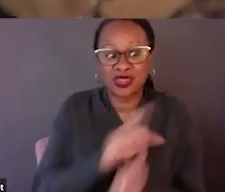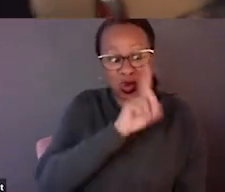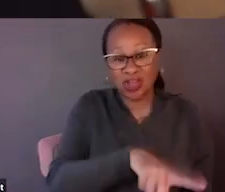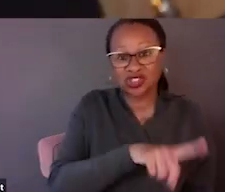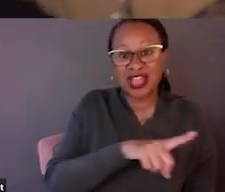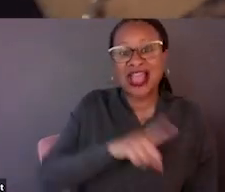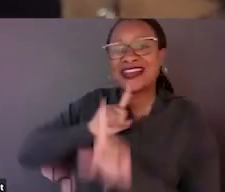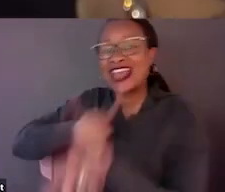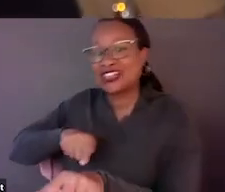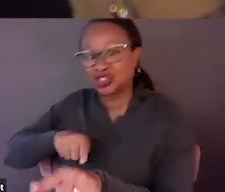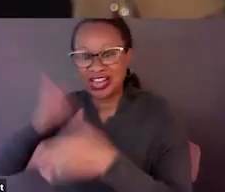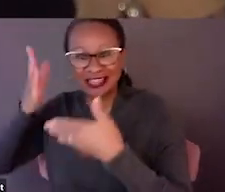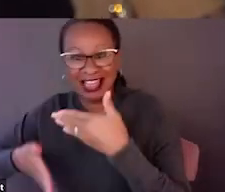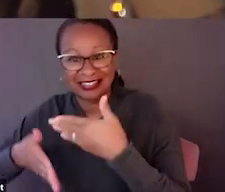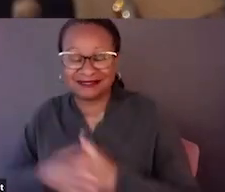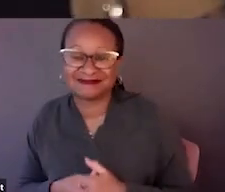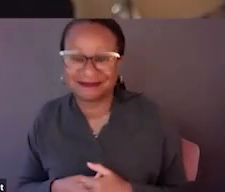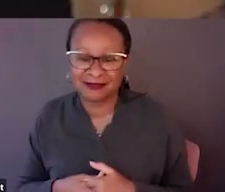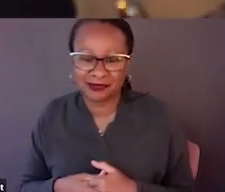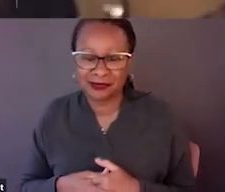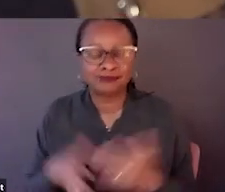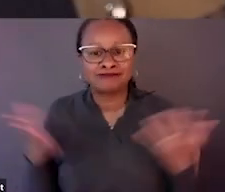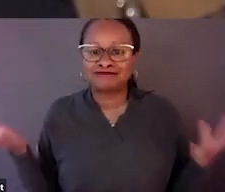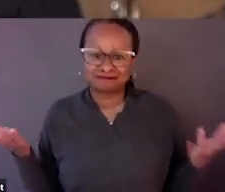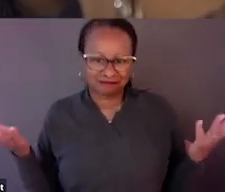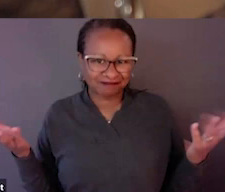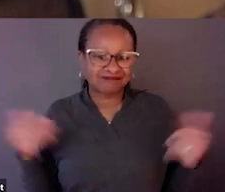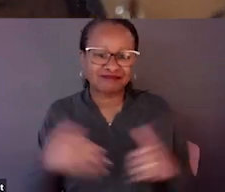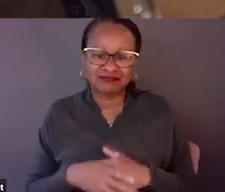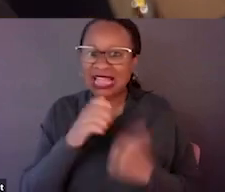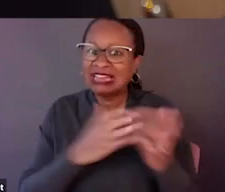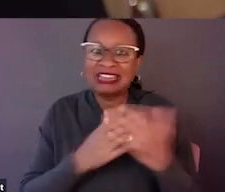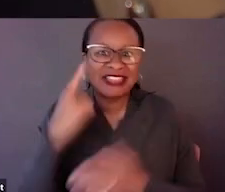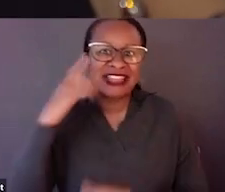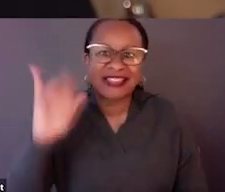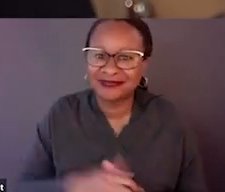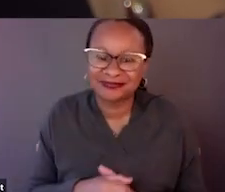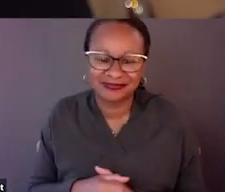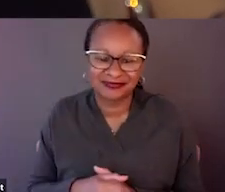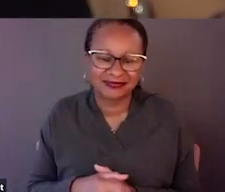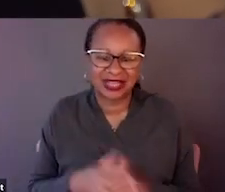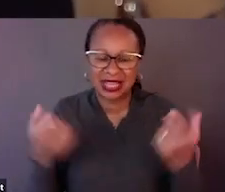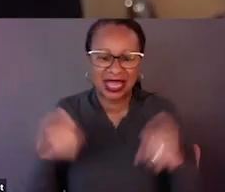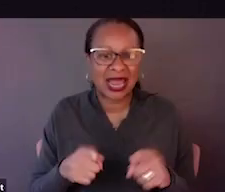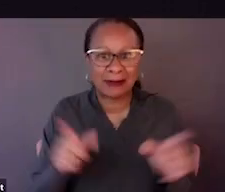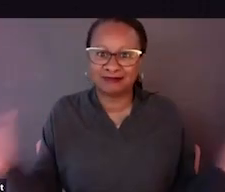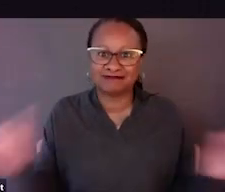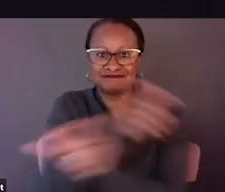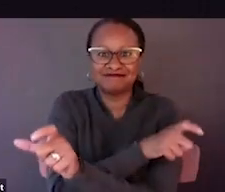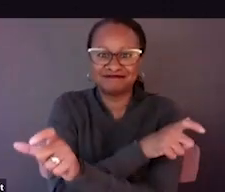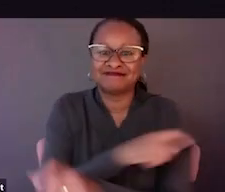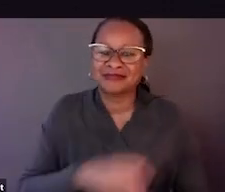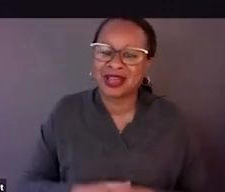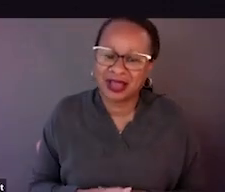answer it at the end, which happened. She, like, that, like, I didn't even think of that. And it happened at the end. We did that. But I love